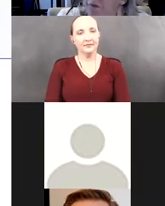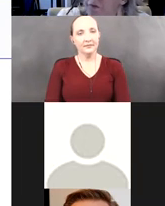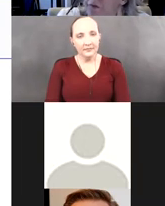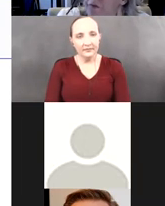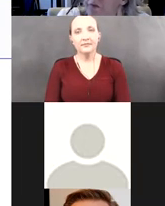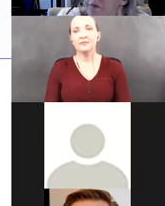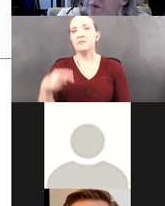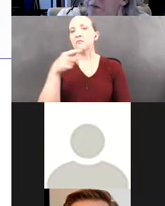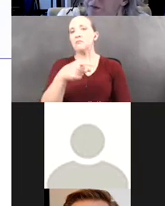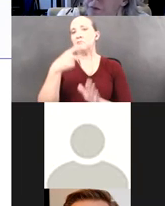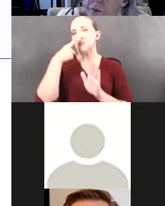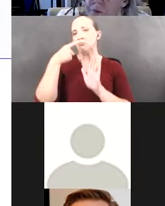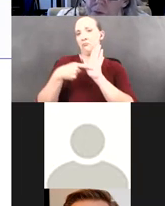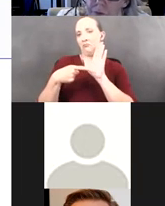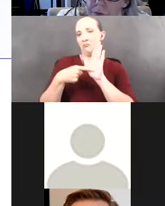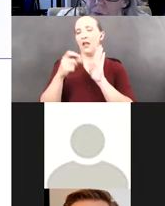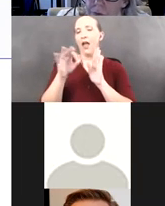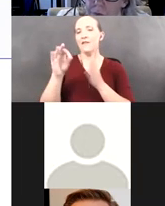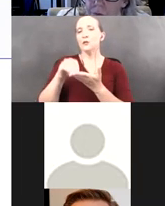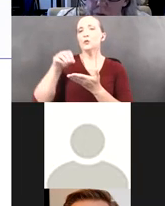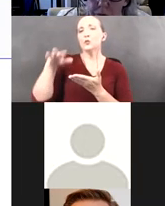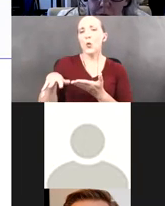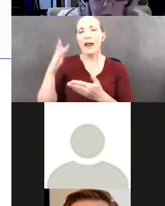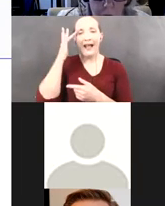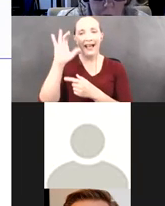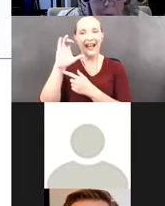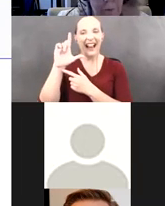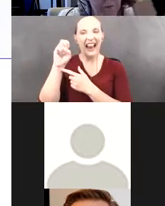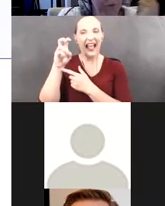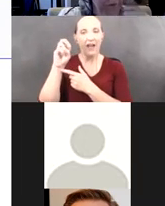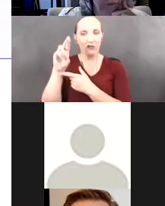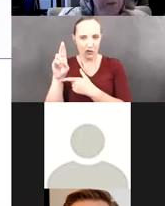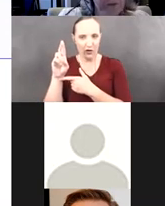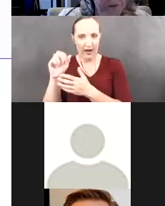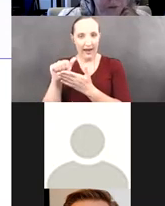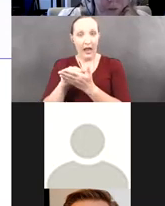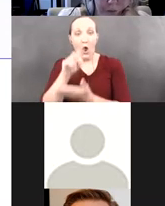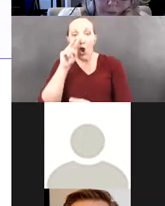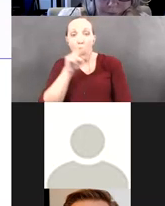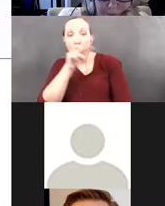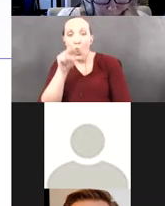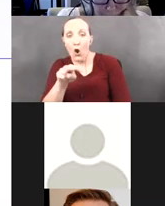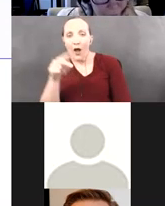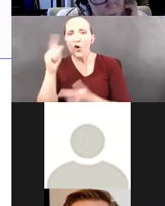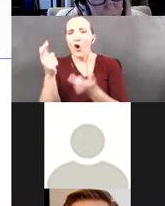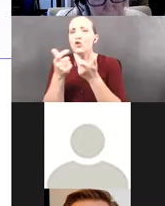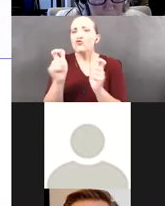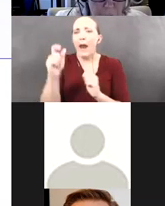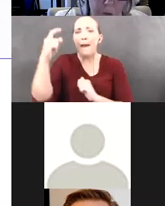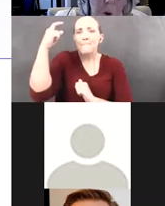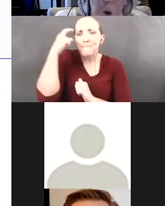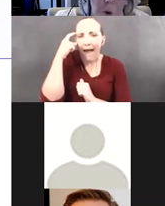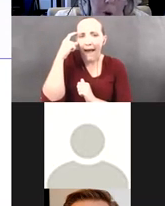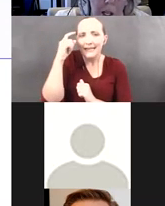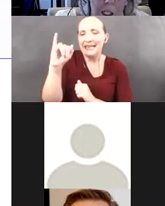This is a student's Clever account. Esta es la You need cuenta to de un look for alumno the de Great Clever. Minds in Tiene Sync que app. buscar It may la not be aplicación de Great located Minds at the in top Sync. of the